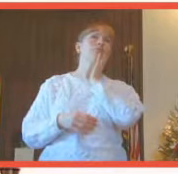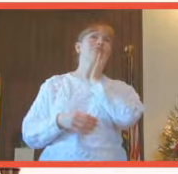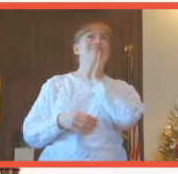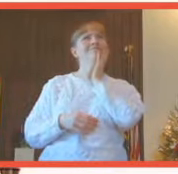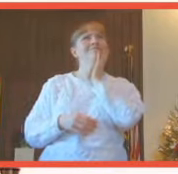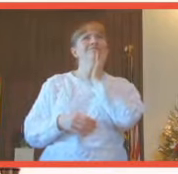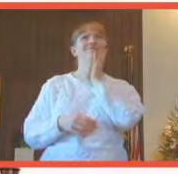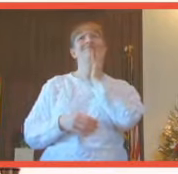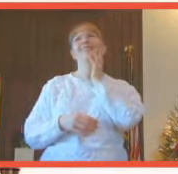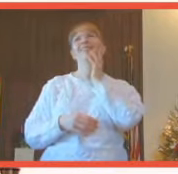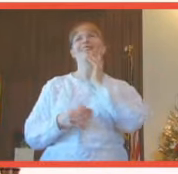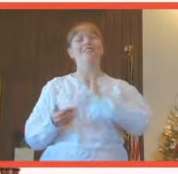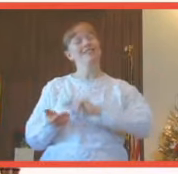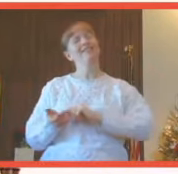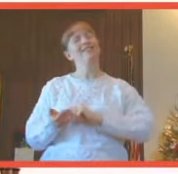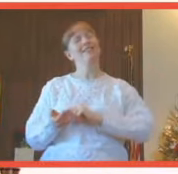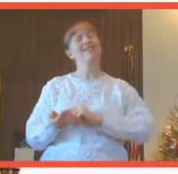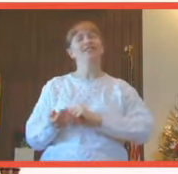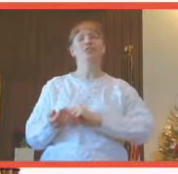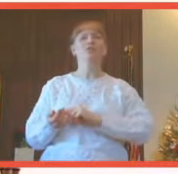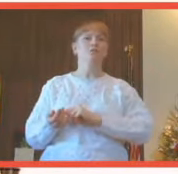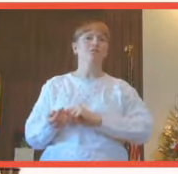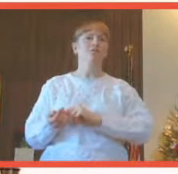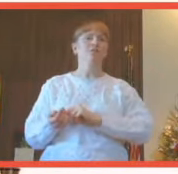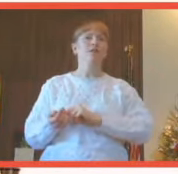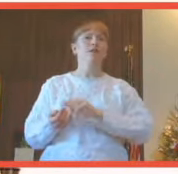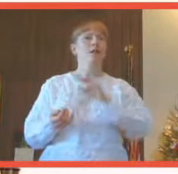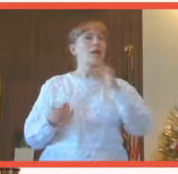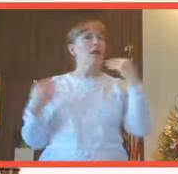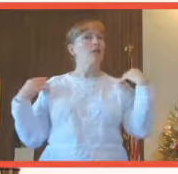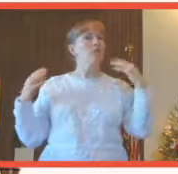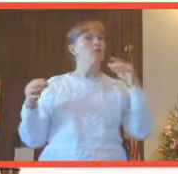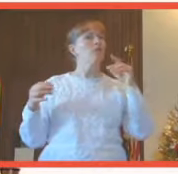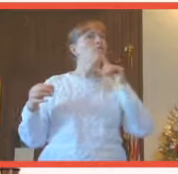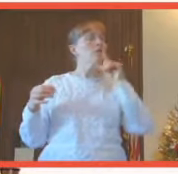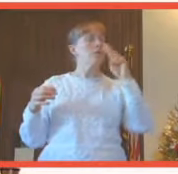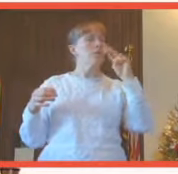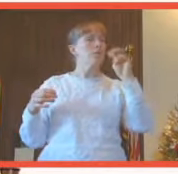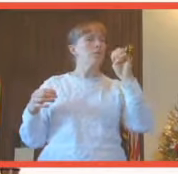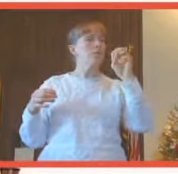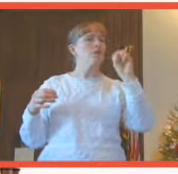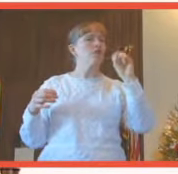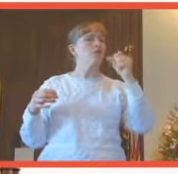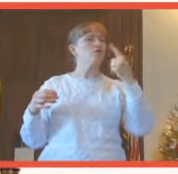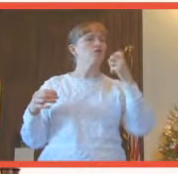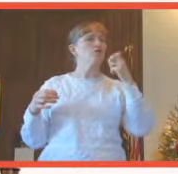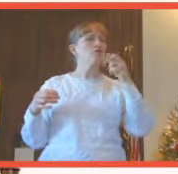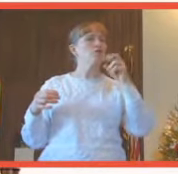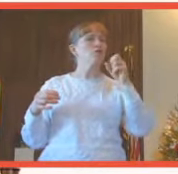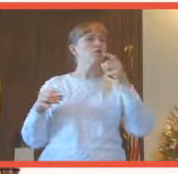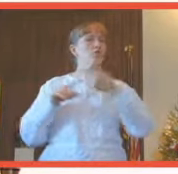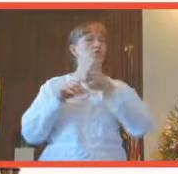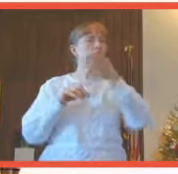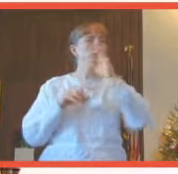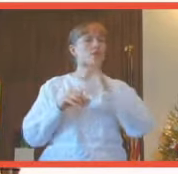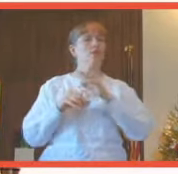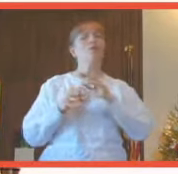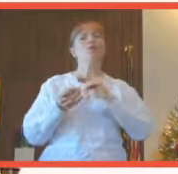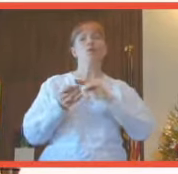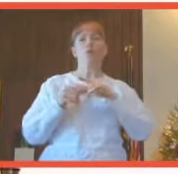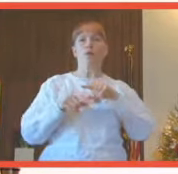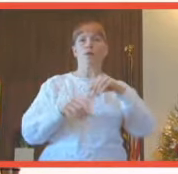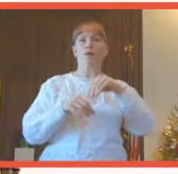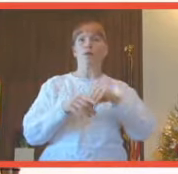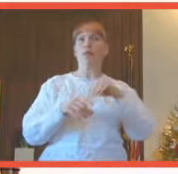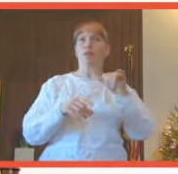nurses." Yes, angels are messengers from God. The nurse came and ministered to you while you were